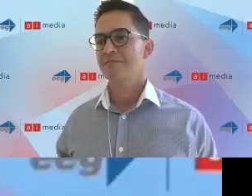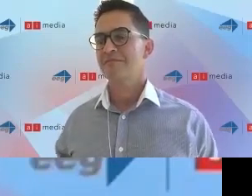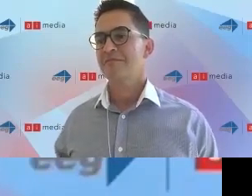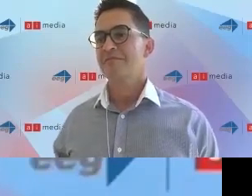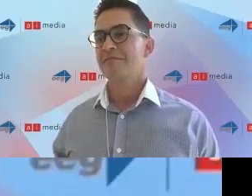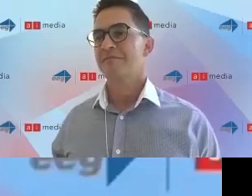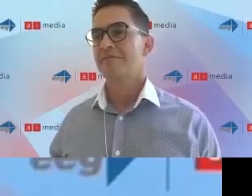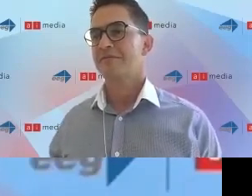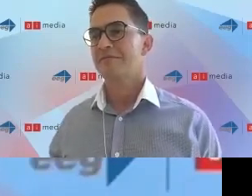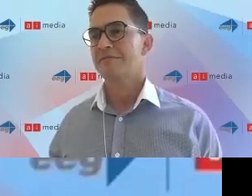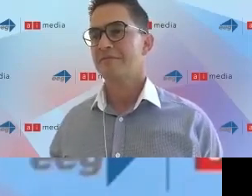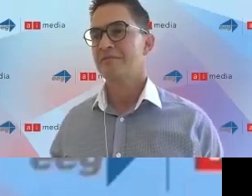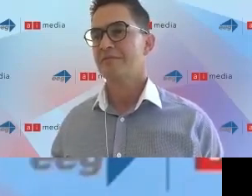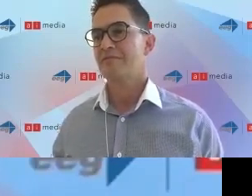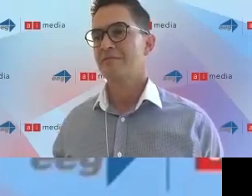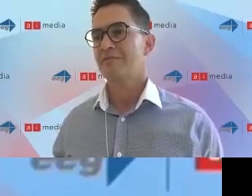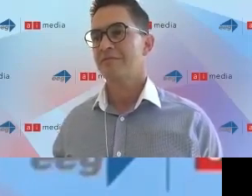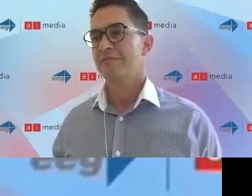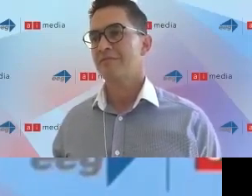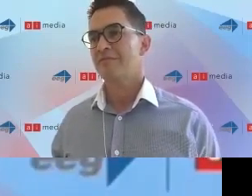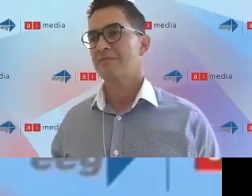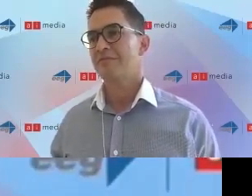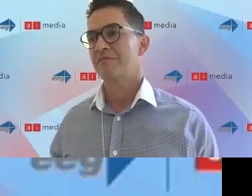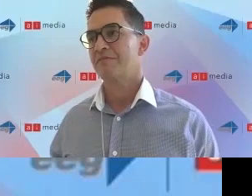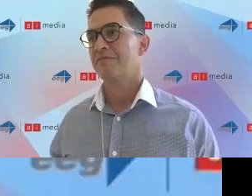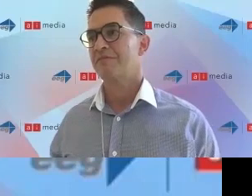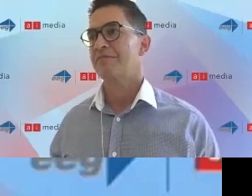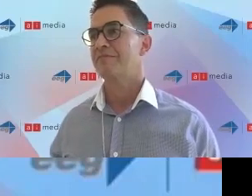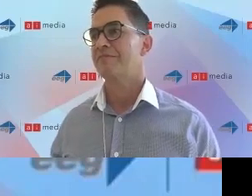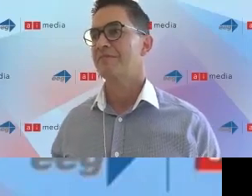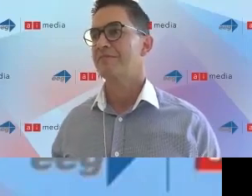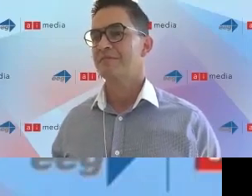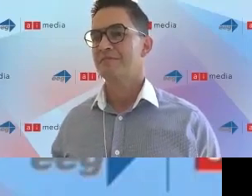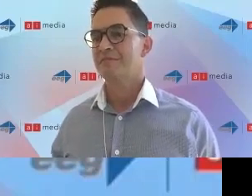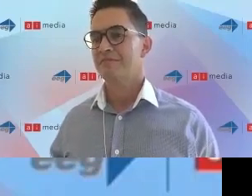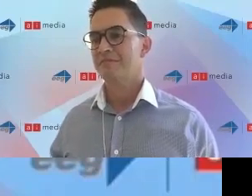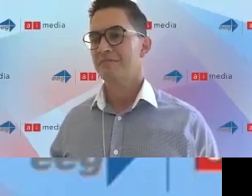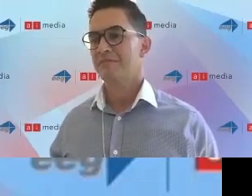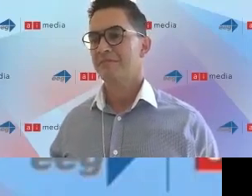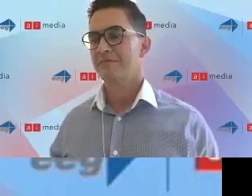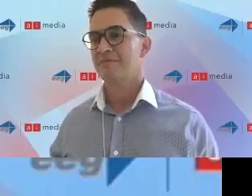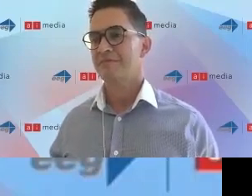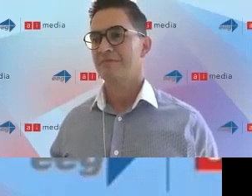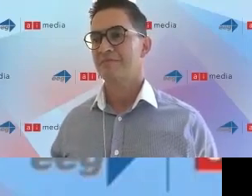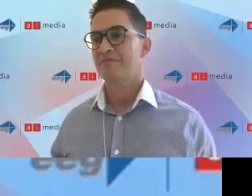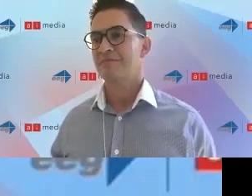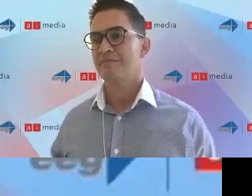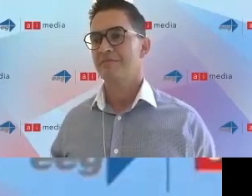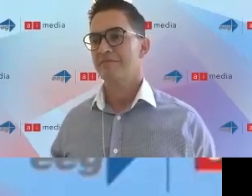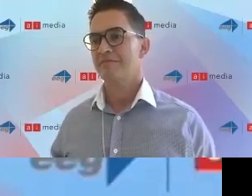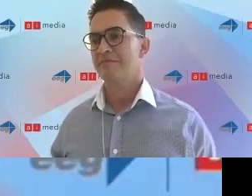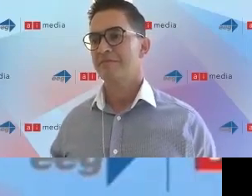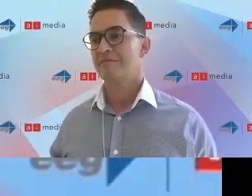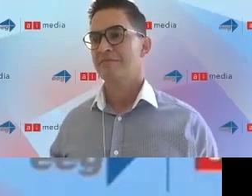workers, delivering a positive experience for candidates and employees has taken on a new importance. It is